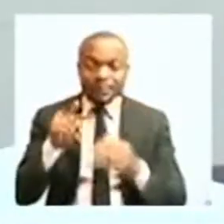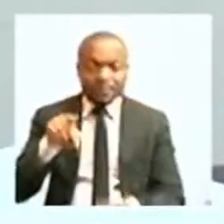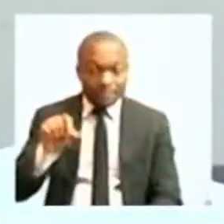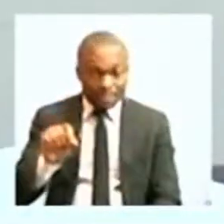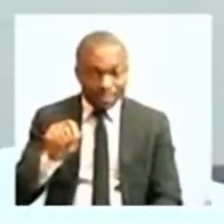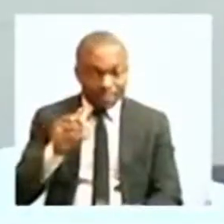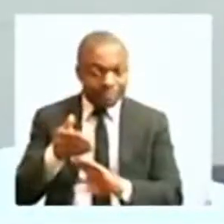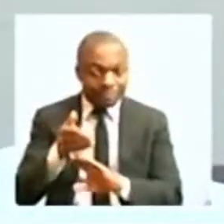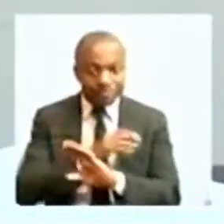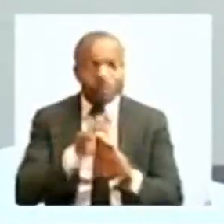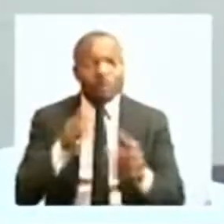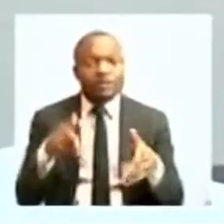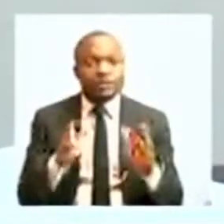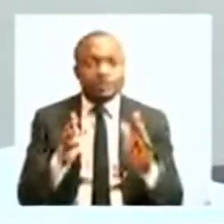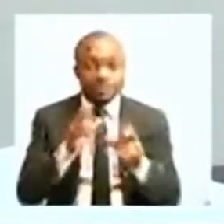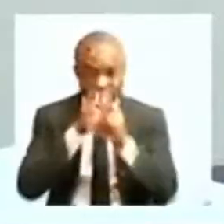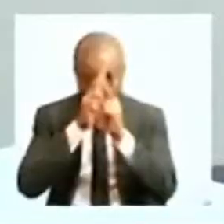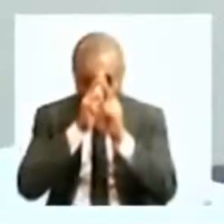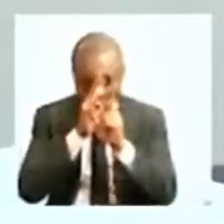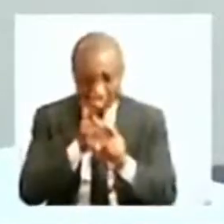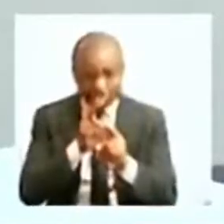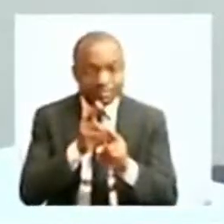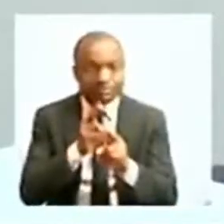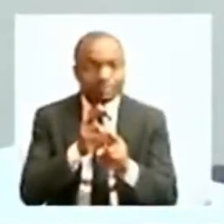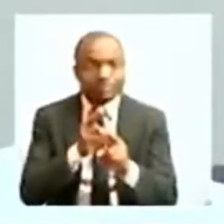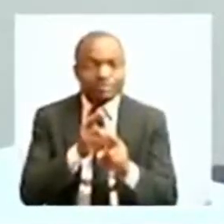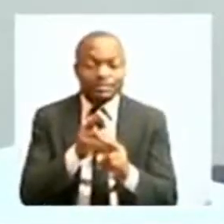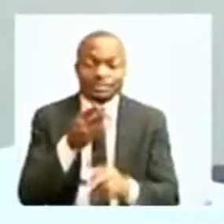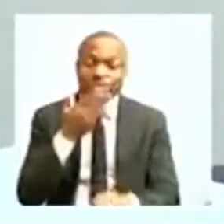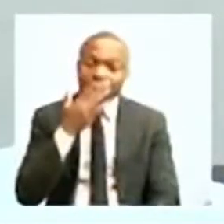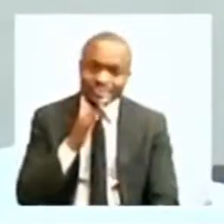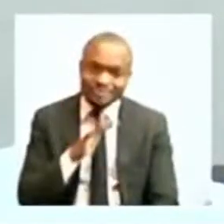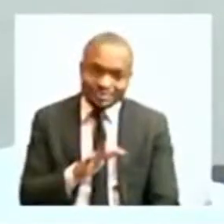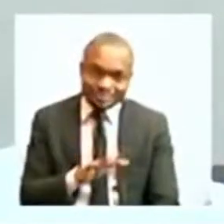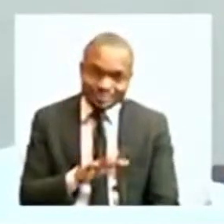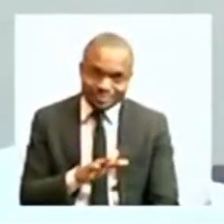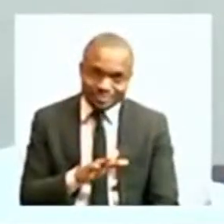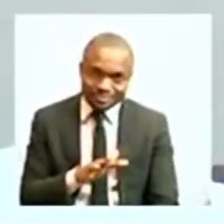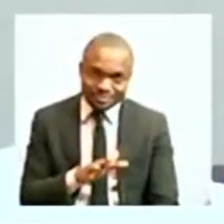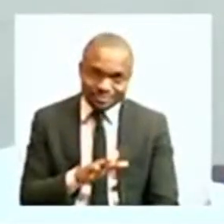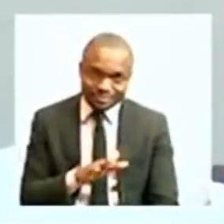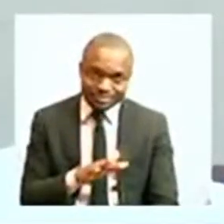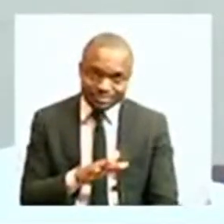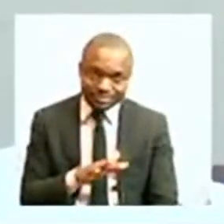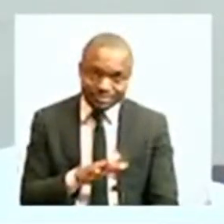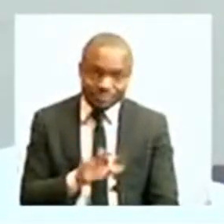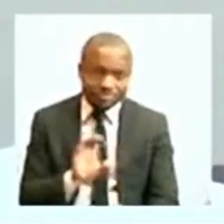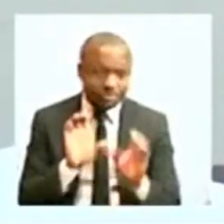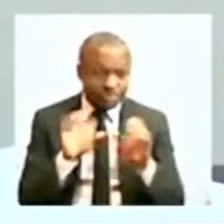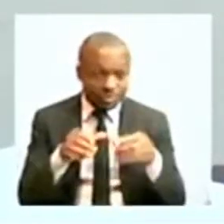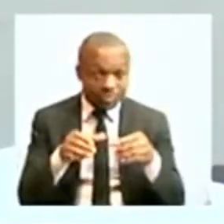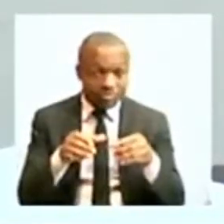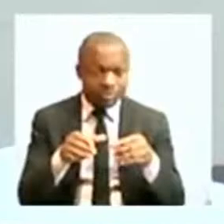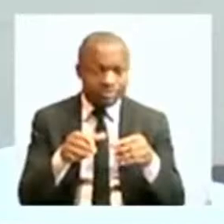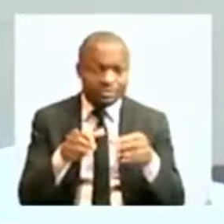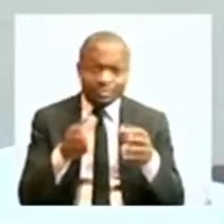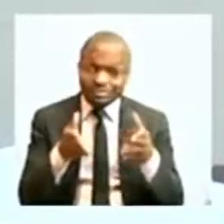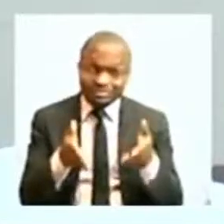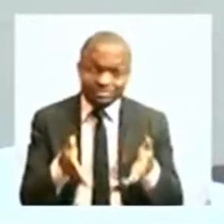Before I allow Honorable, it's quite sad, this committee of